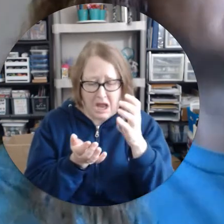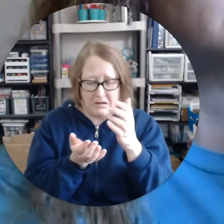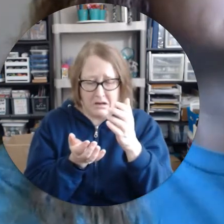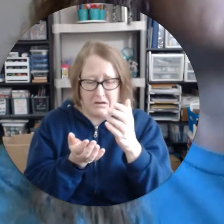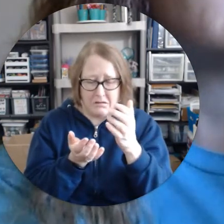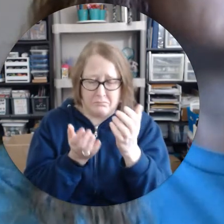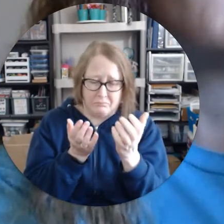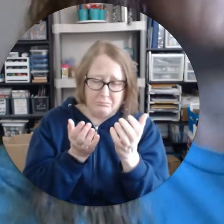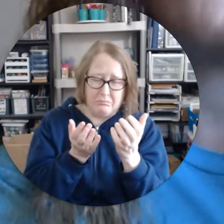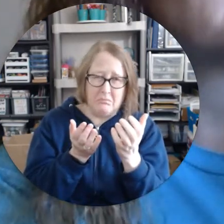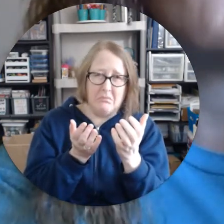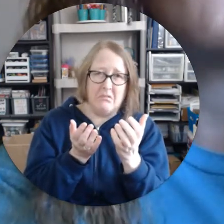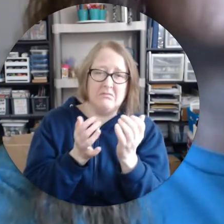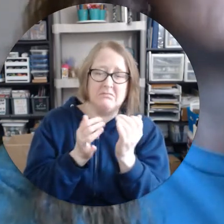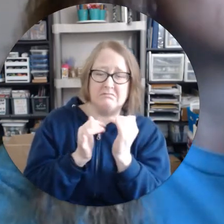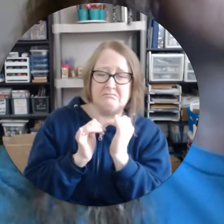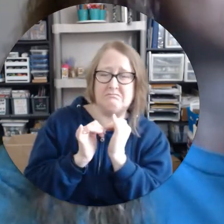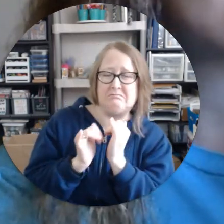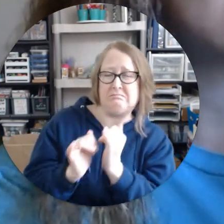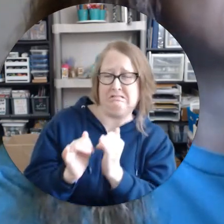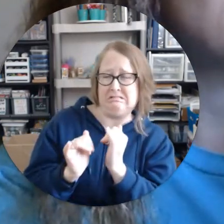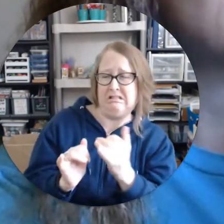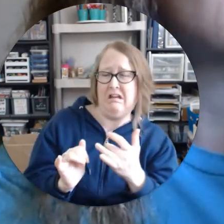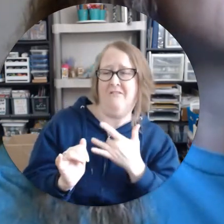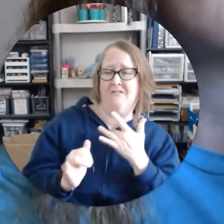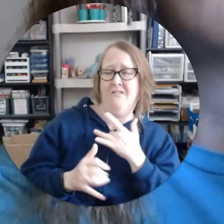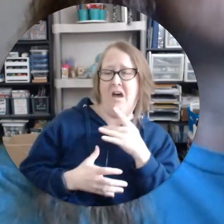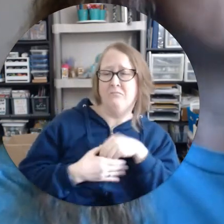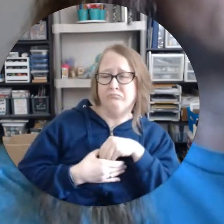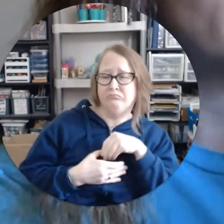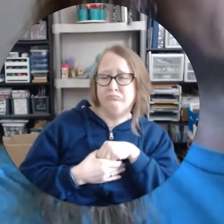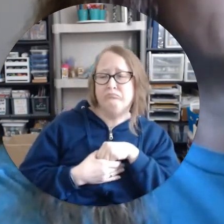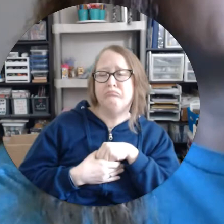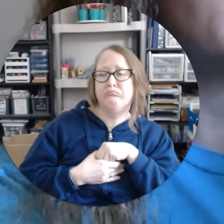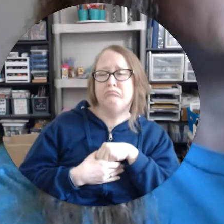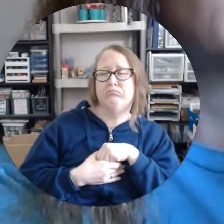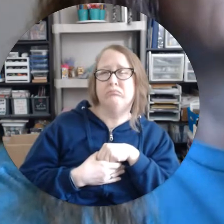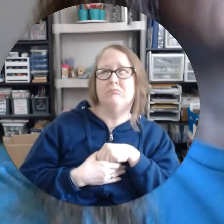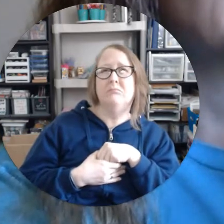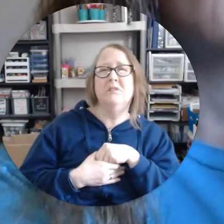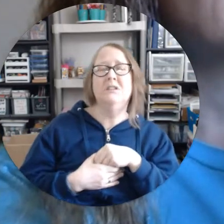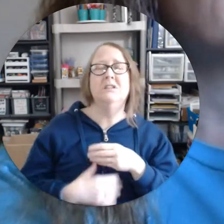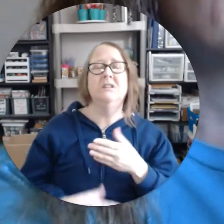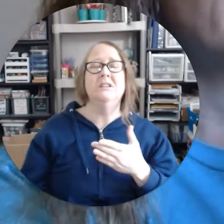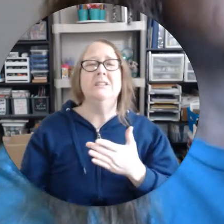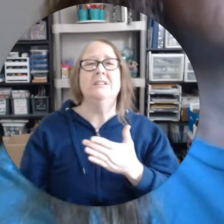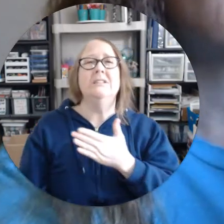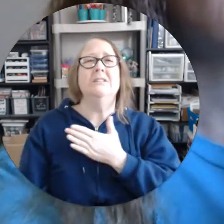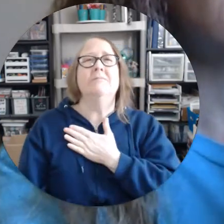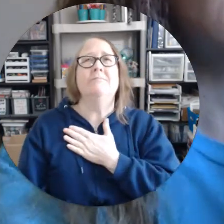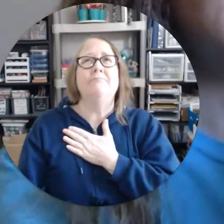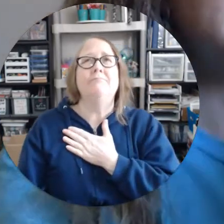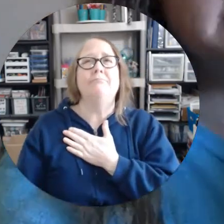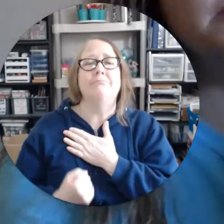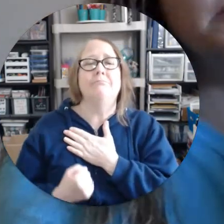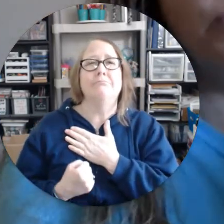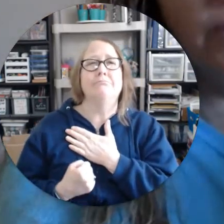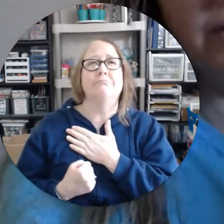she felt. Esperanza touched her hand to her heart and felt